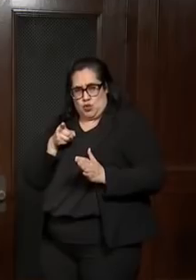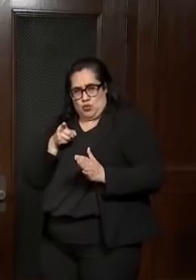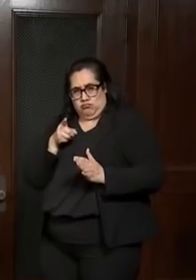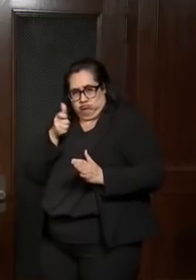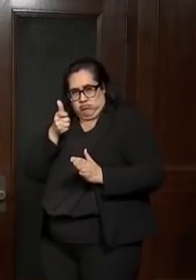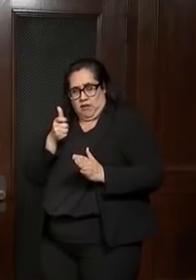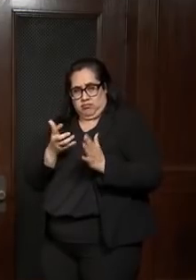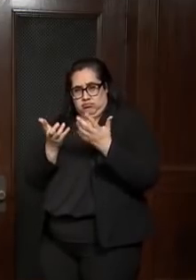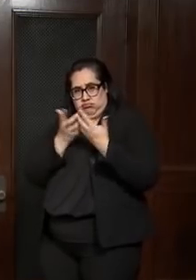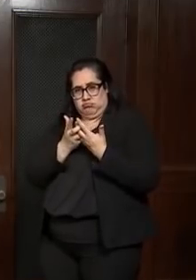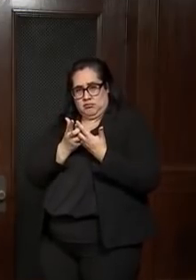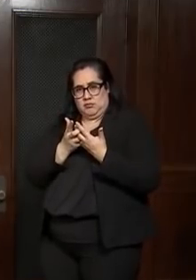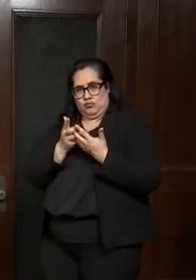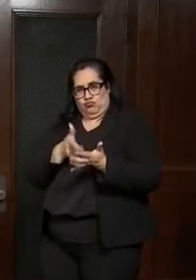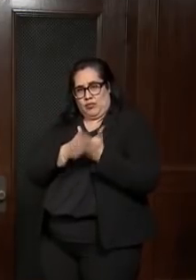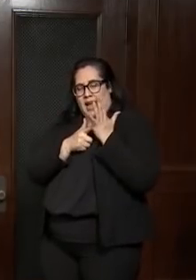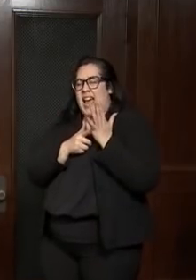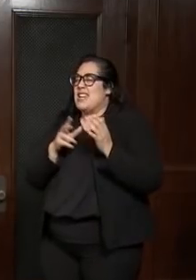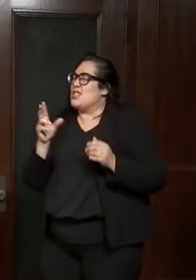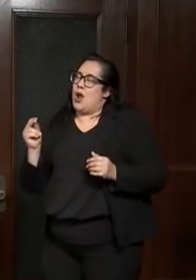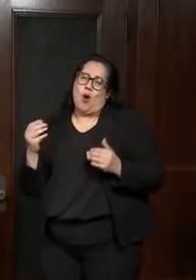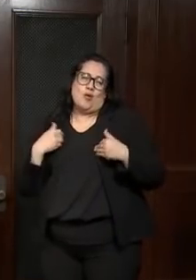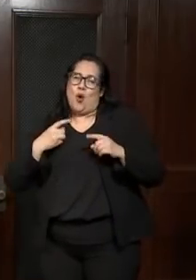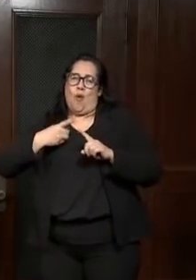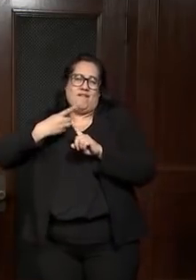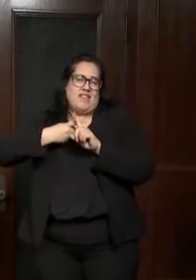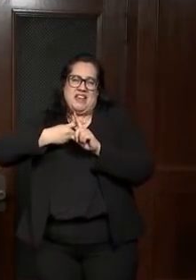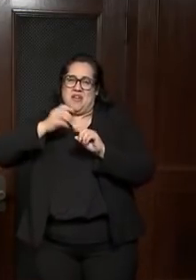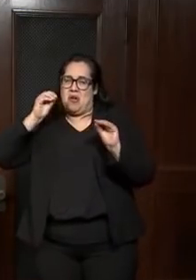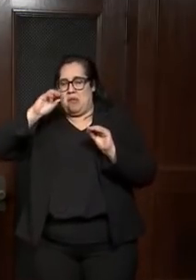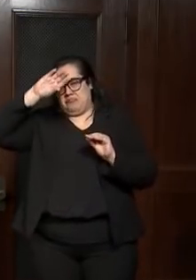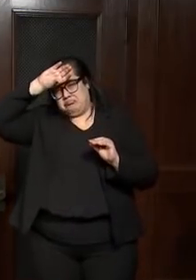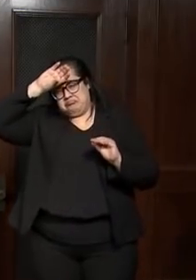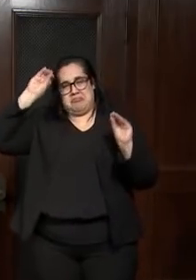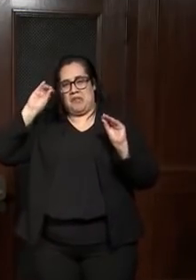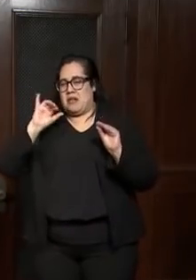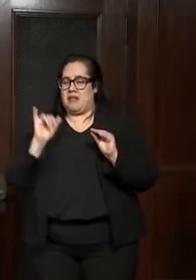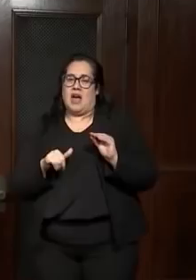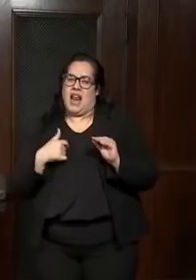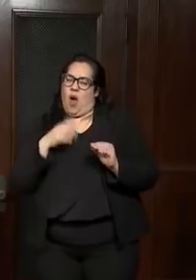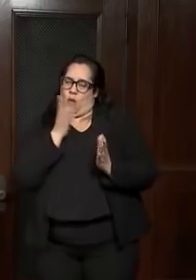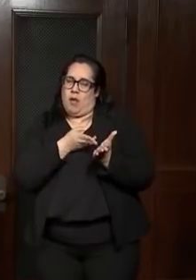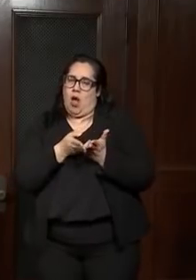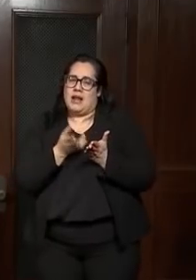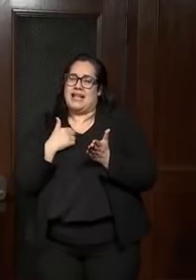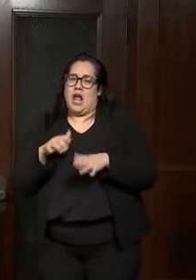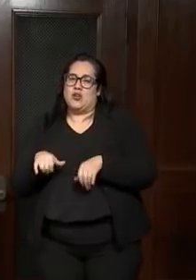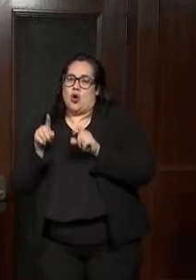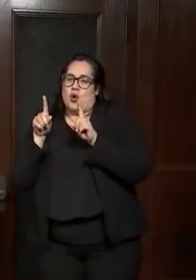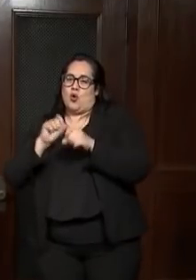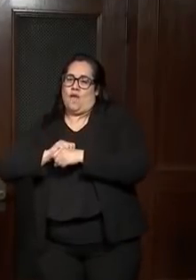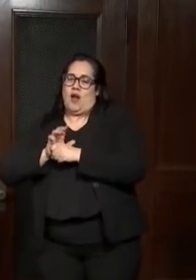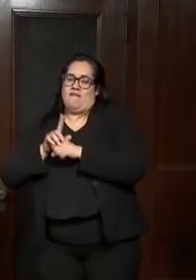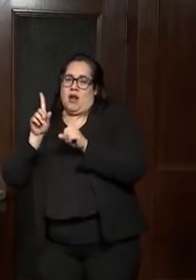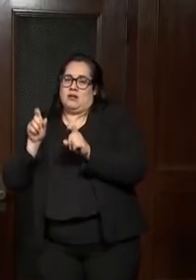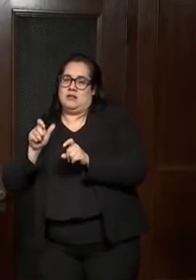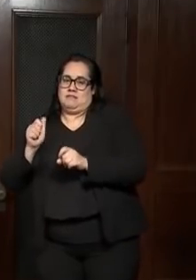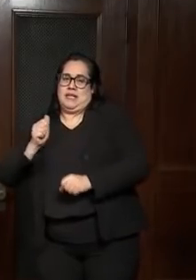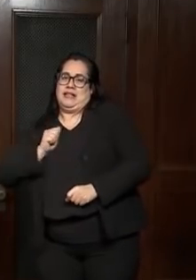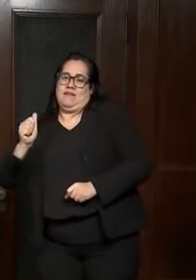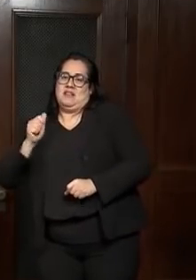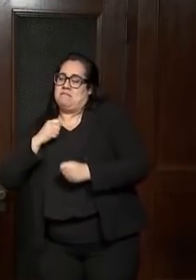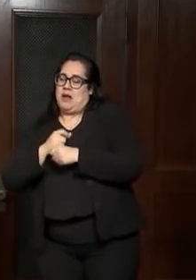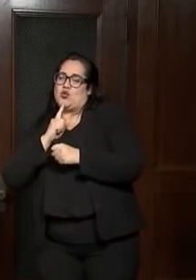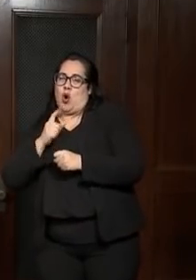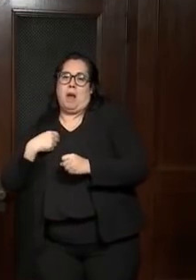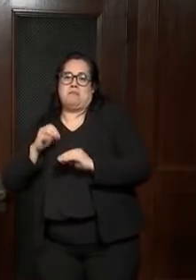criteria? No, I've had no fever or anything like that. I will be honest, I took a coronavirus test just to make sure, and I am